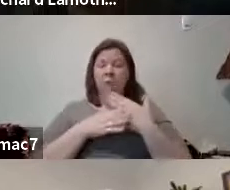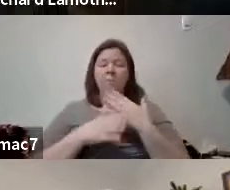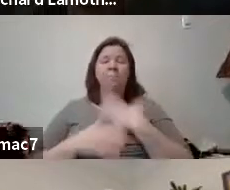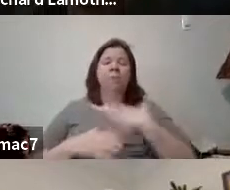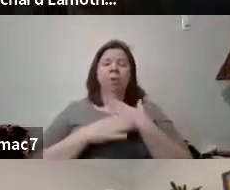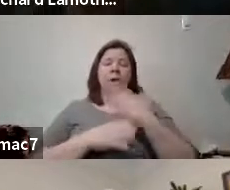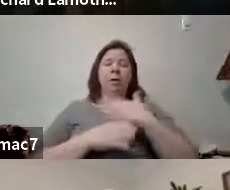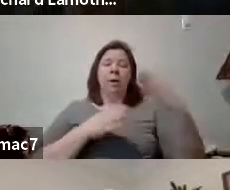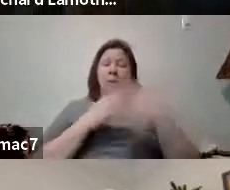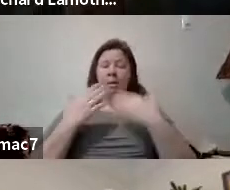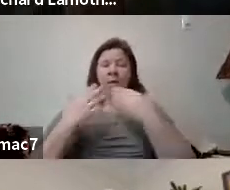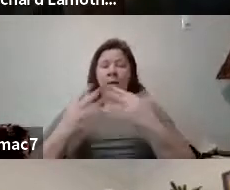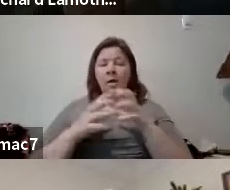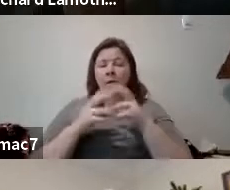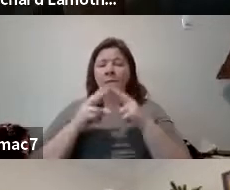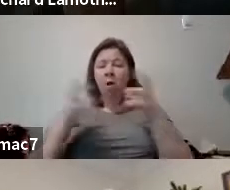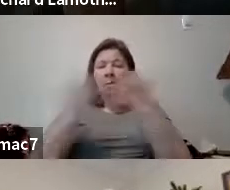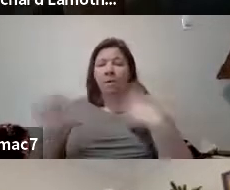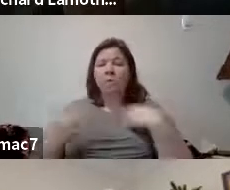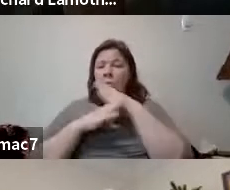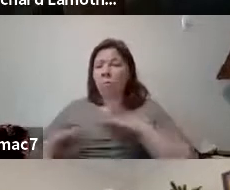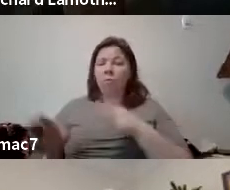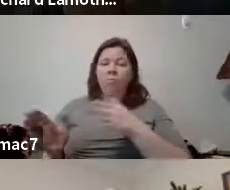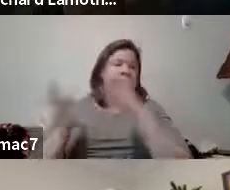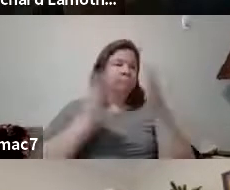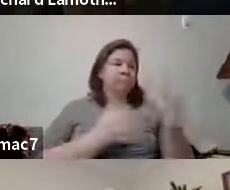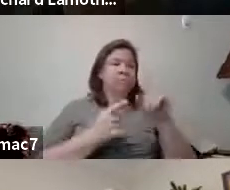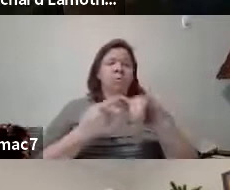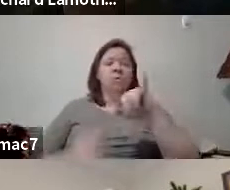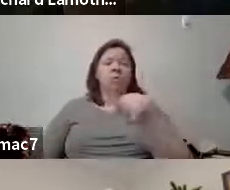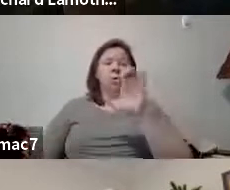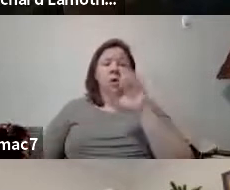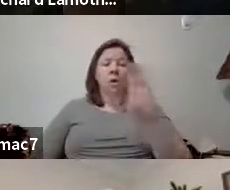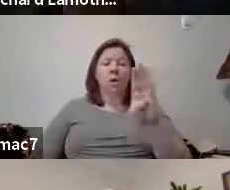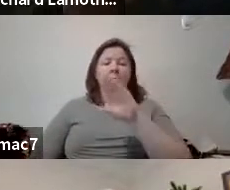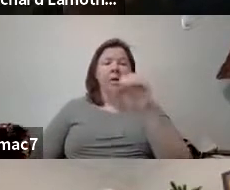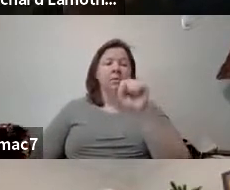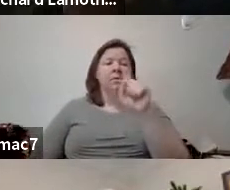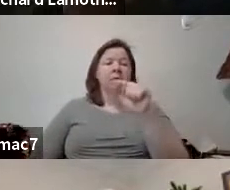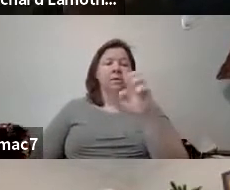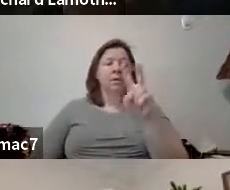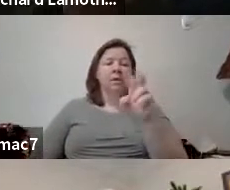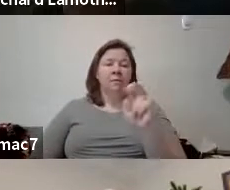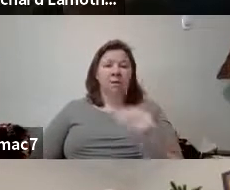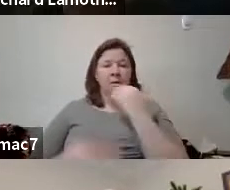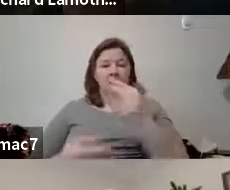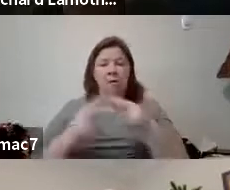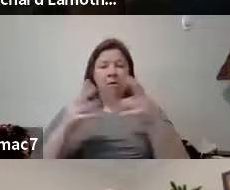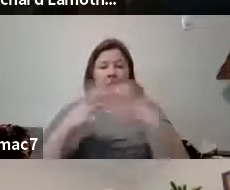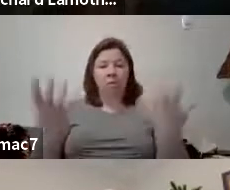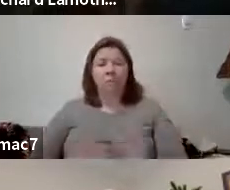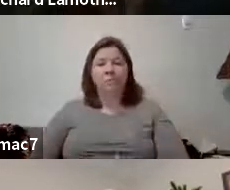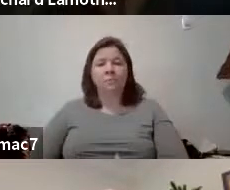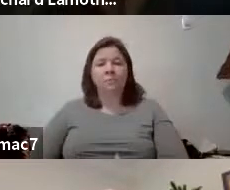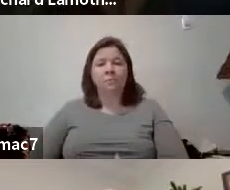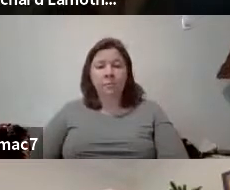very much. I'm going to keep quiet, and over to you, Jacob and Stephen. Thank you and welcome. All right. Thank you very much,